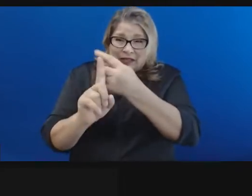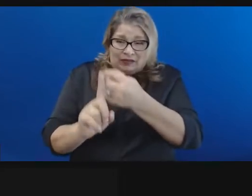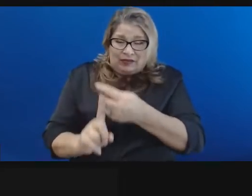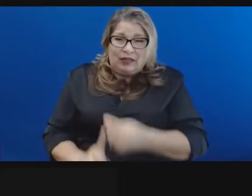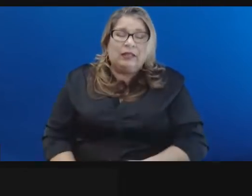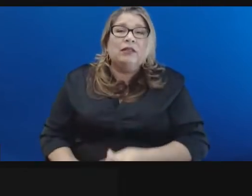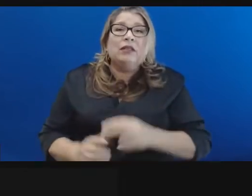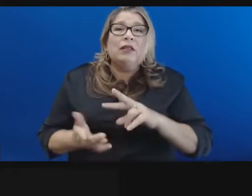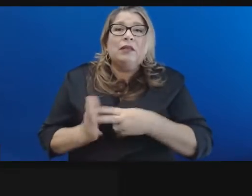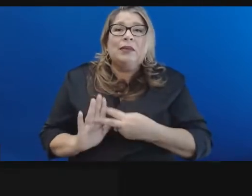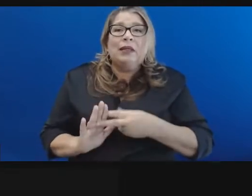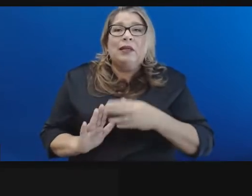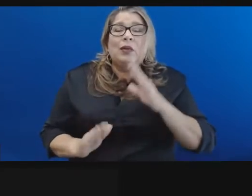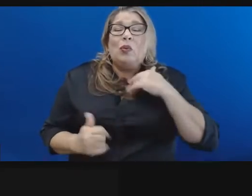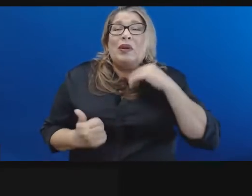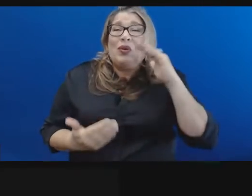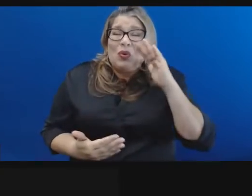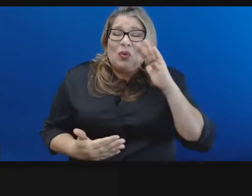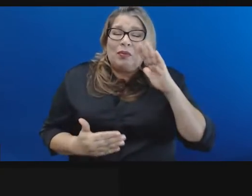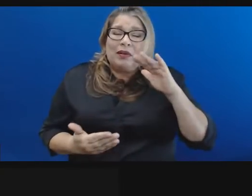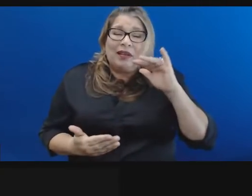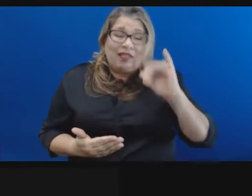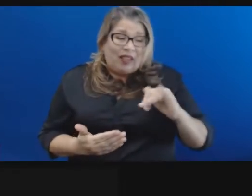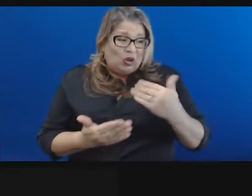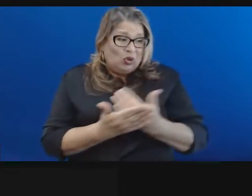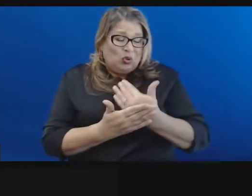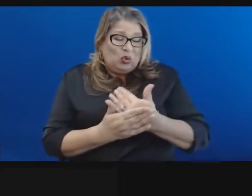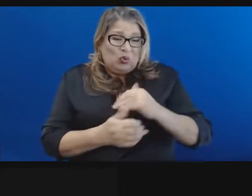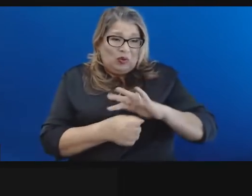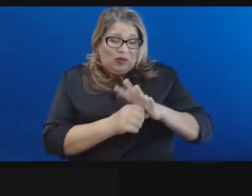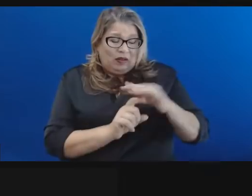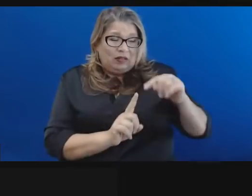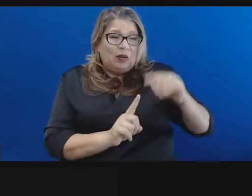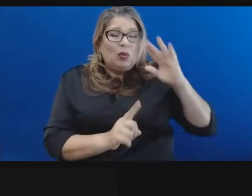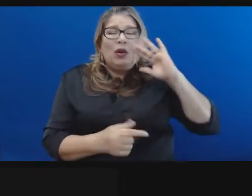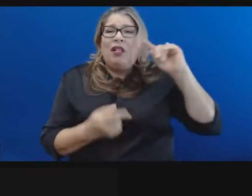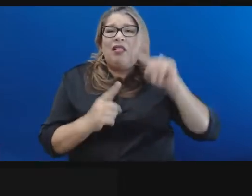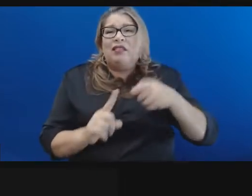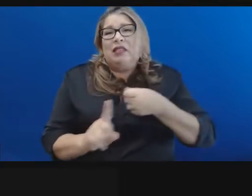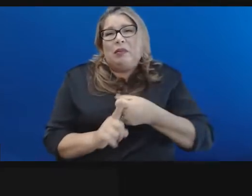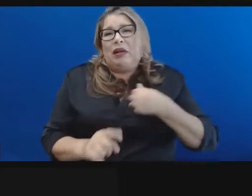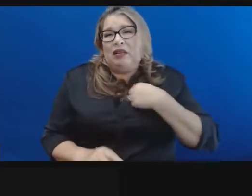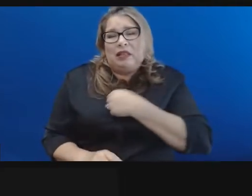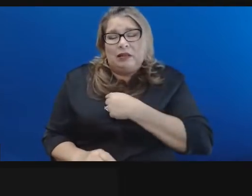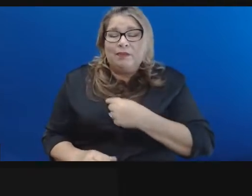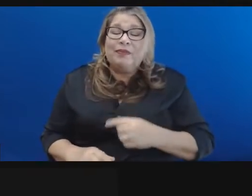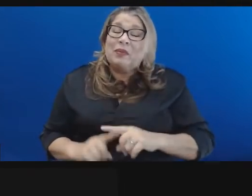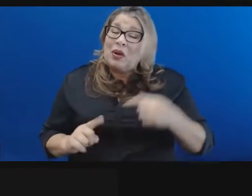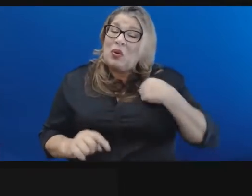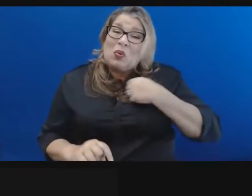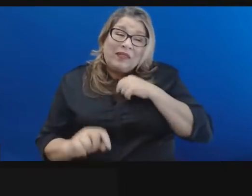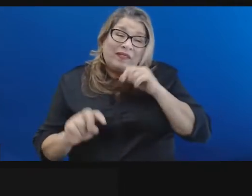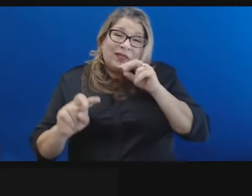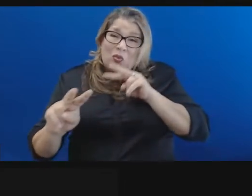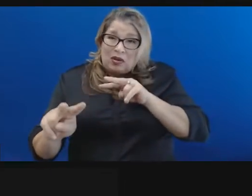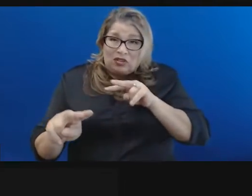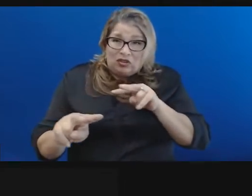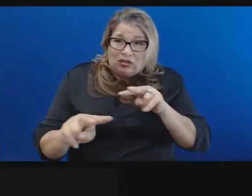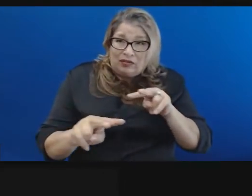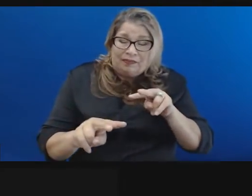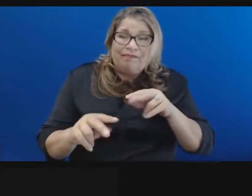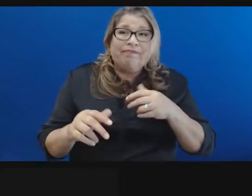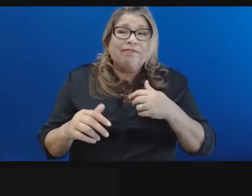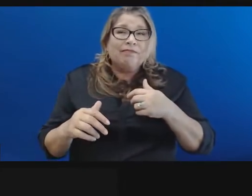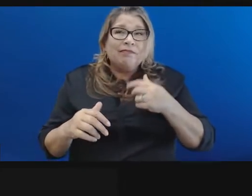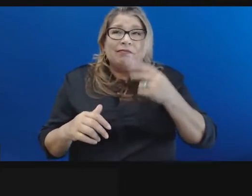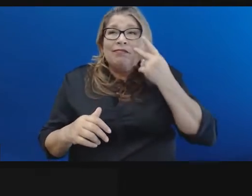in the short run, very much concerned about it and its impact, and something we're watching closely, talking to our public health